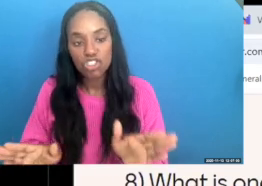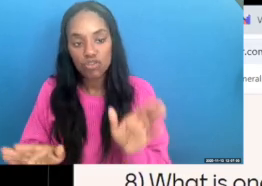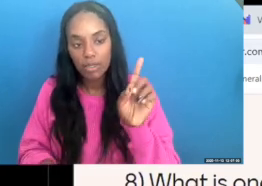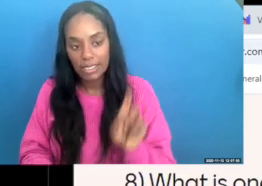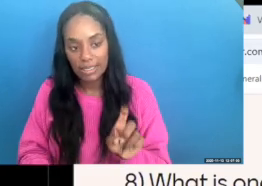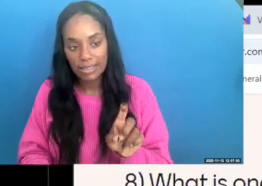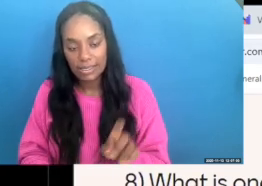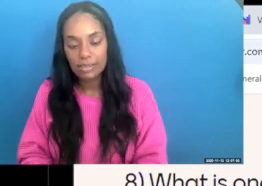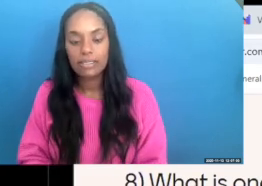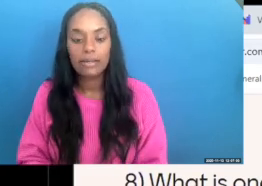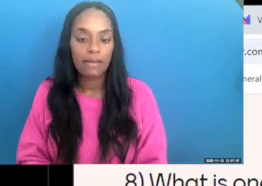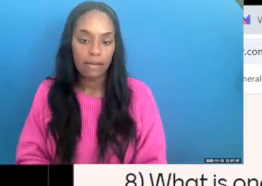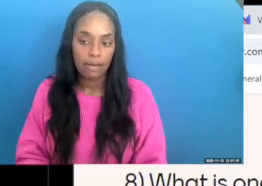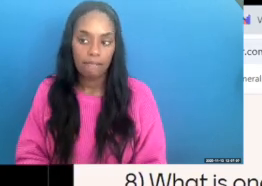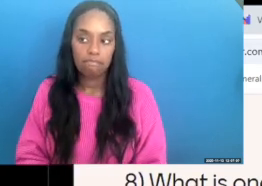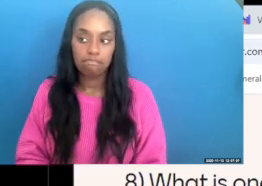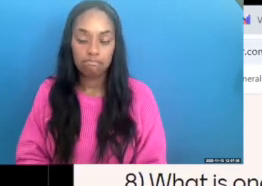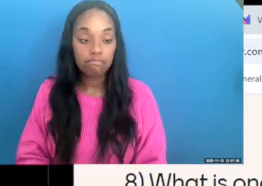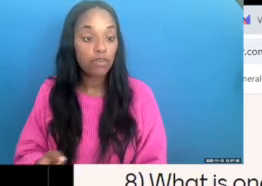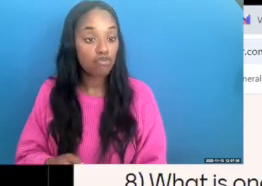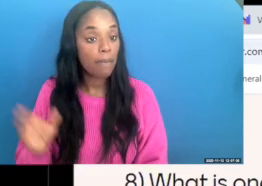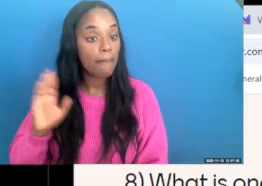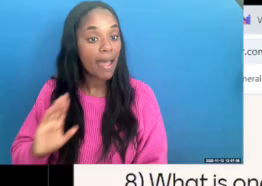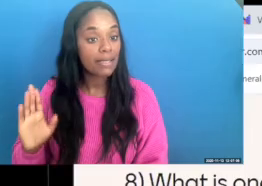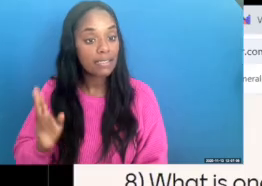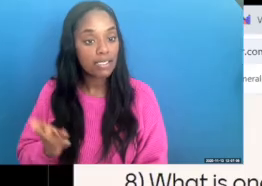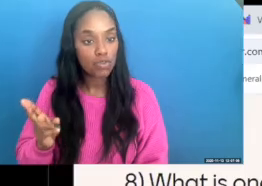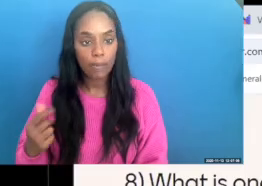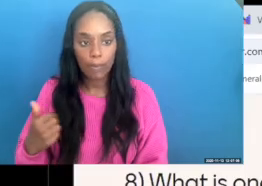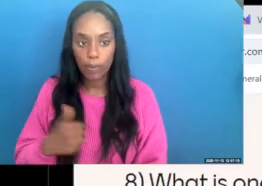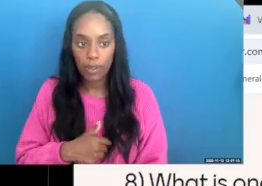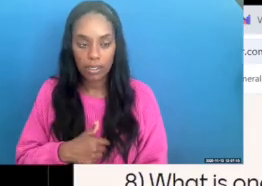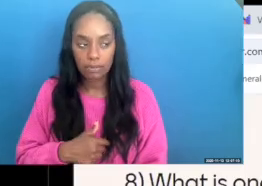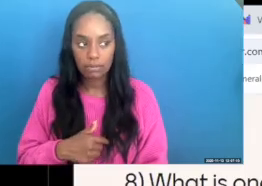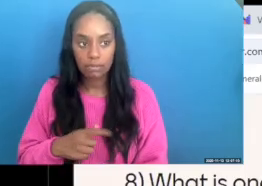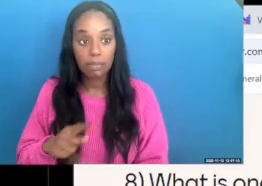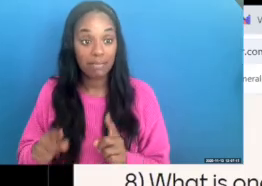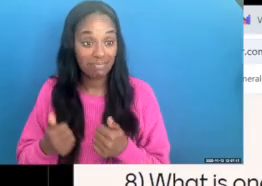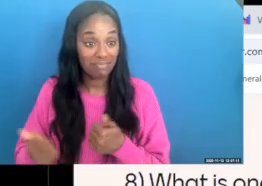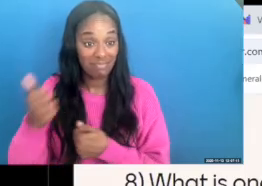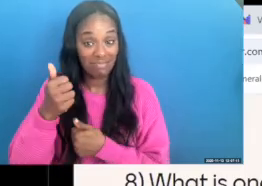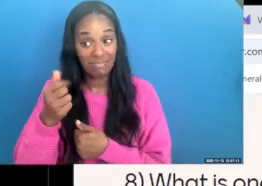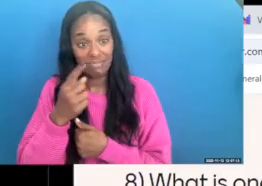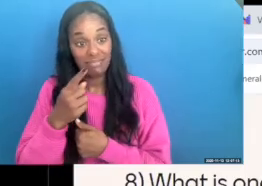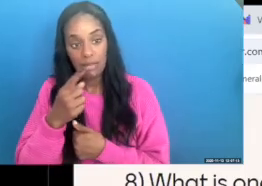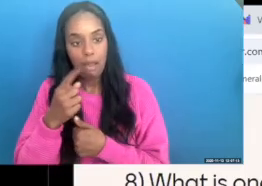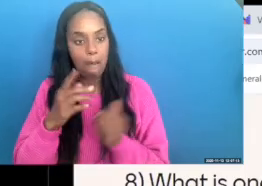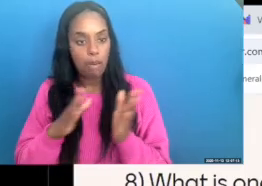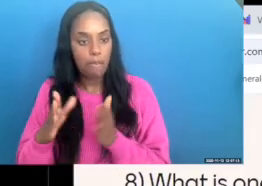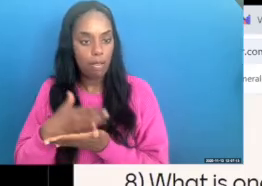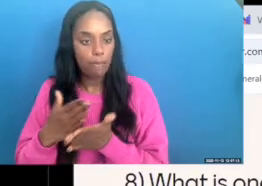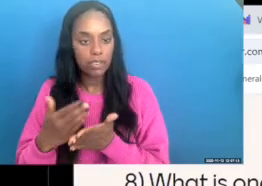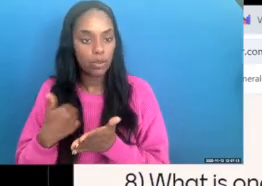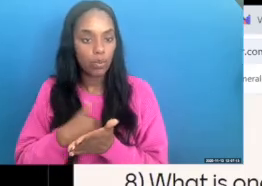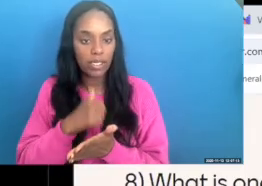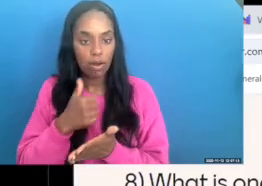we do is we educate and provide the administration with information about what the program's general needs are,